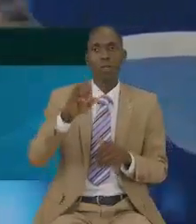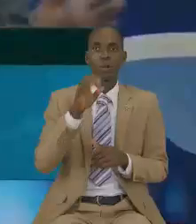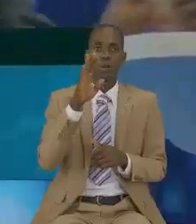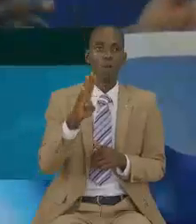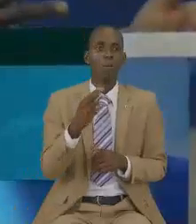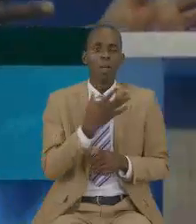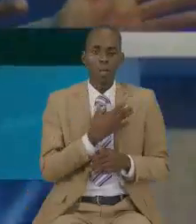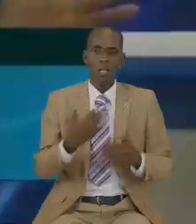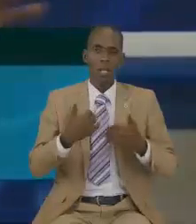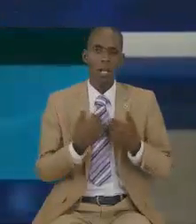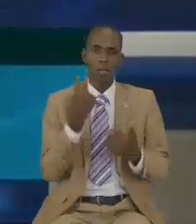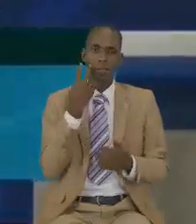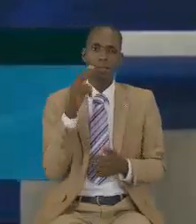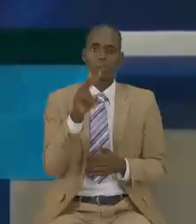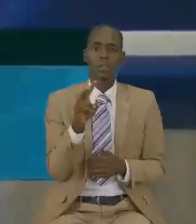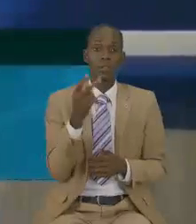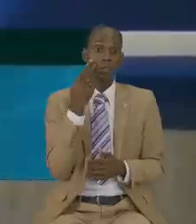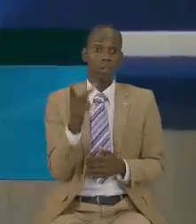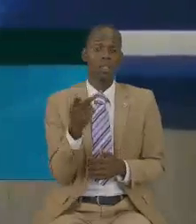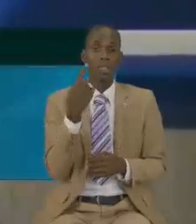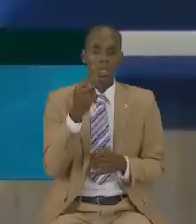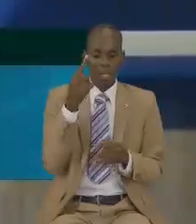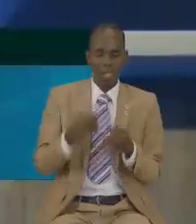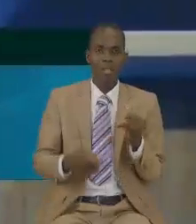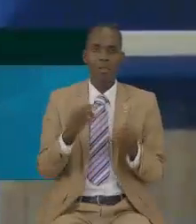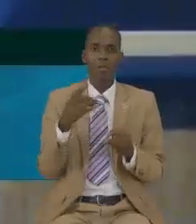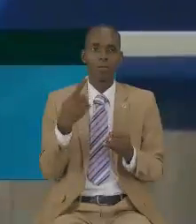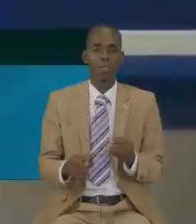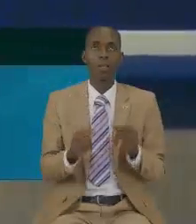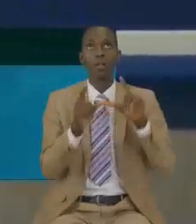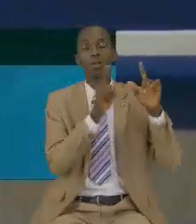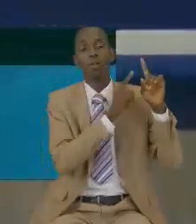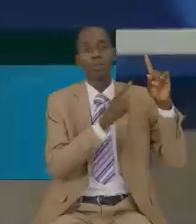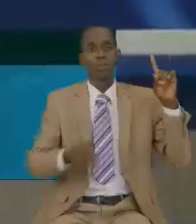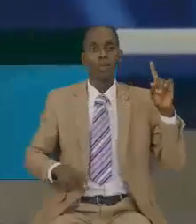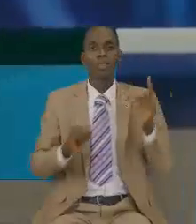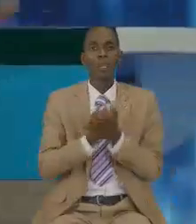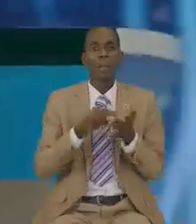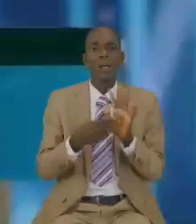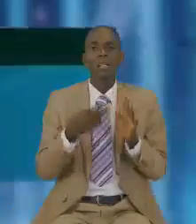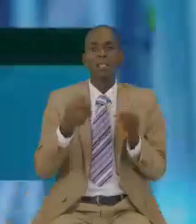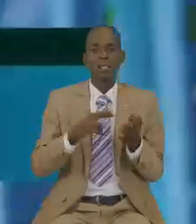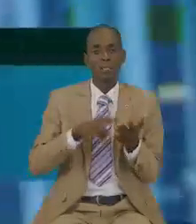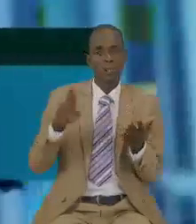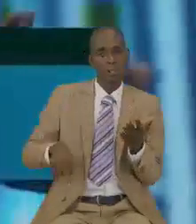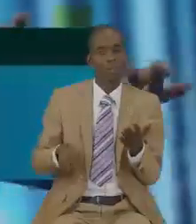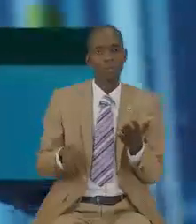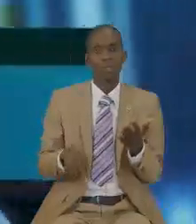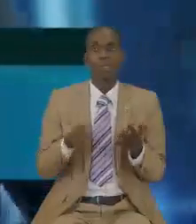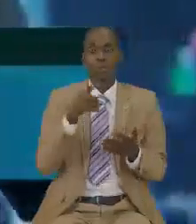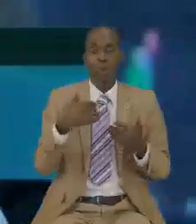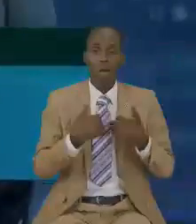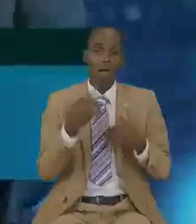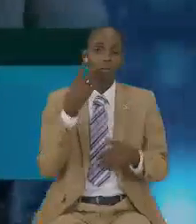have seen the end of the Lord. That is the outcome, the end result. You have